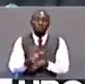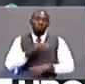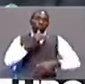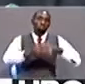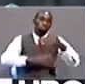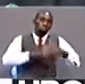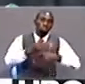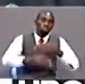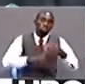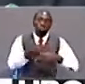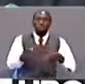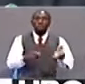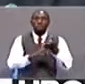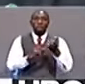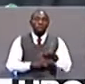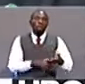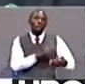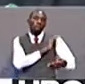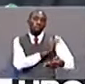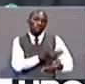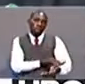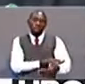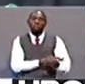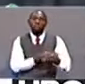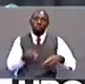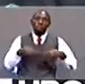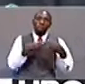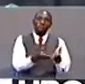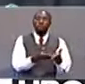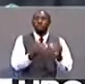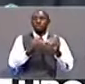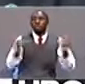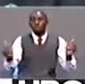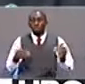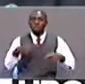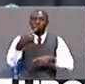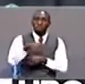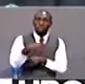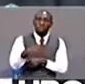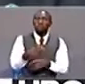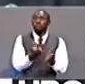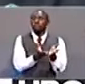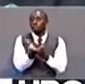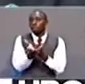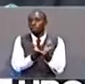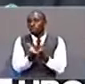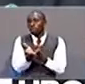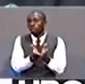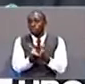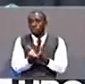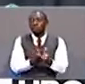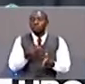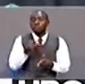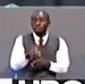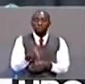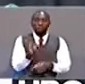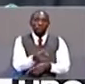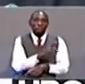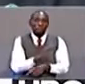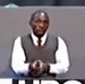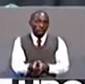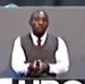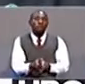gain capabilities to provide technical services that have been hitherto been a preserve of